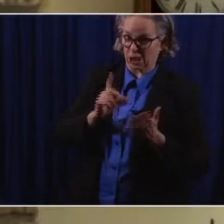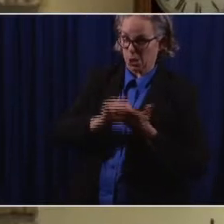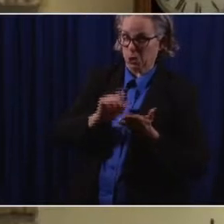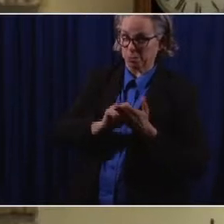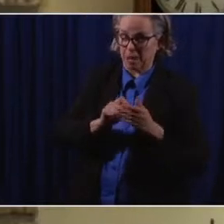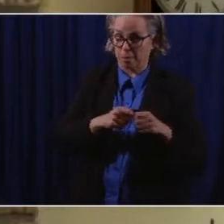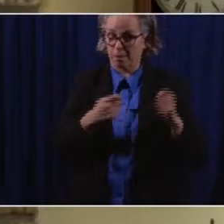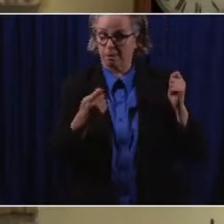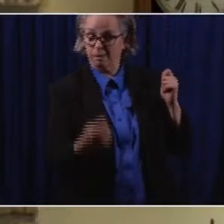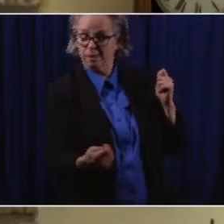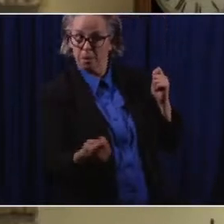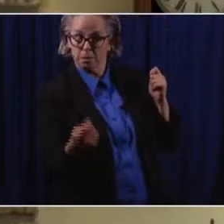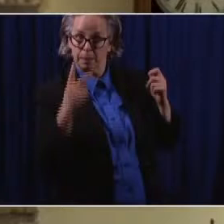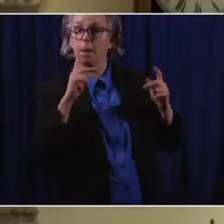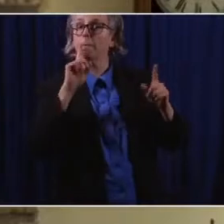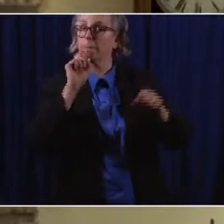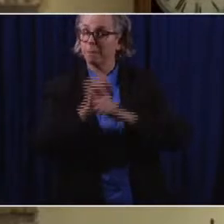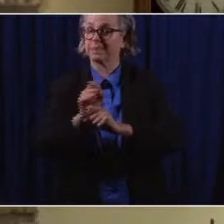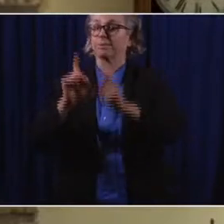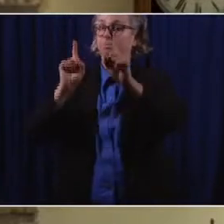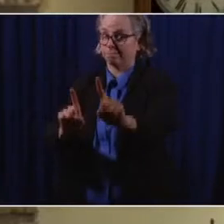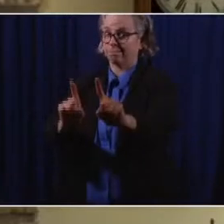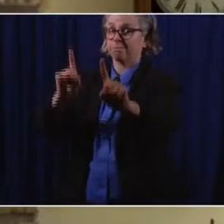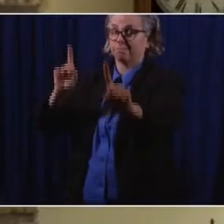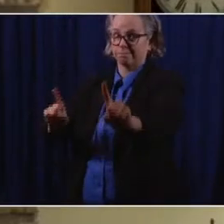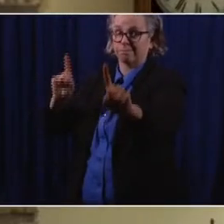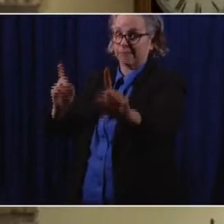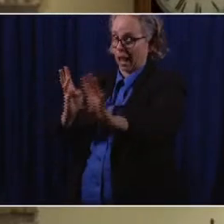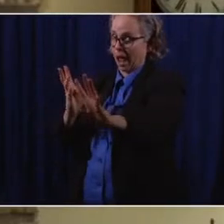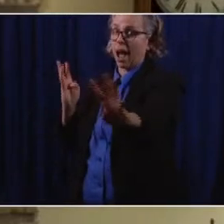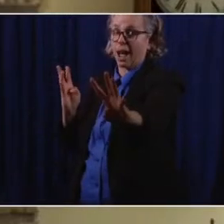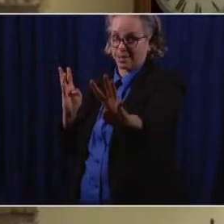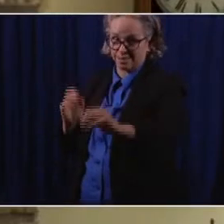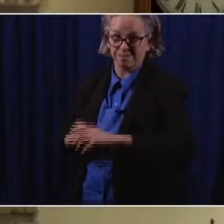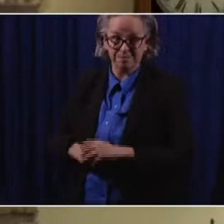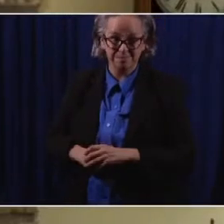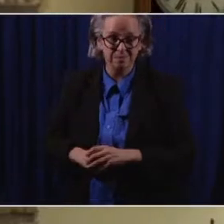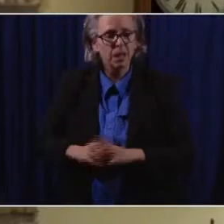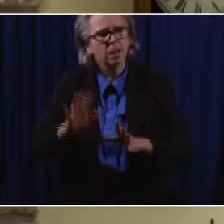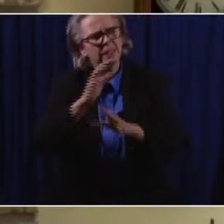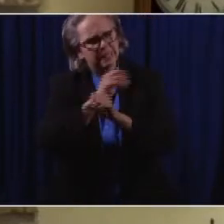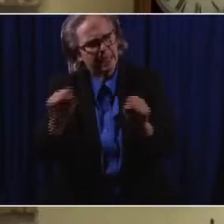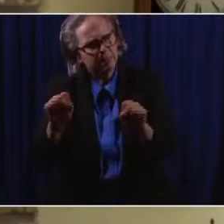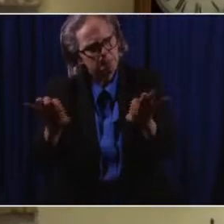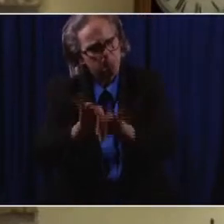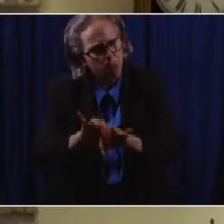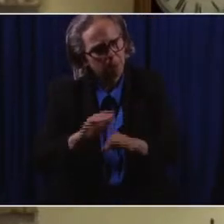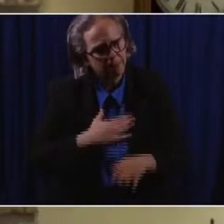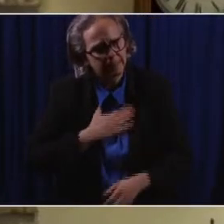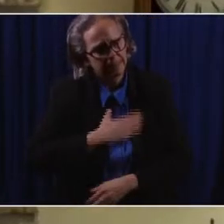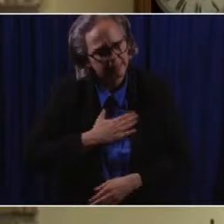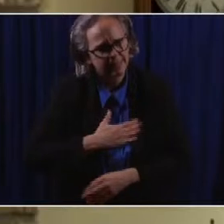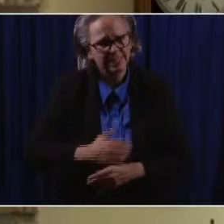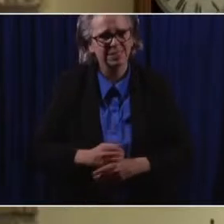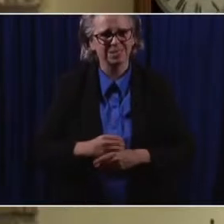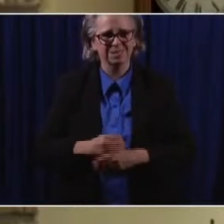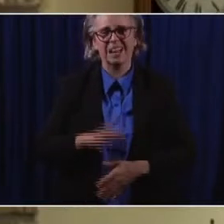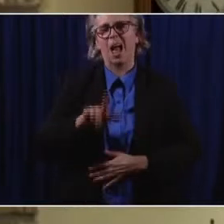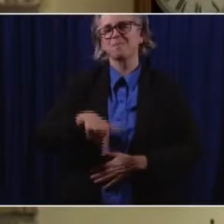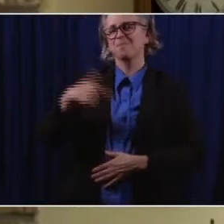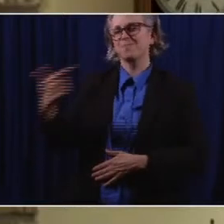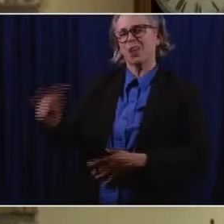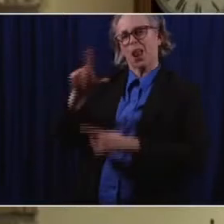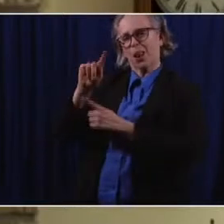and just please be careful, be safe. And let me turn it over to the Lieutenant Governor. I know